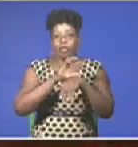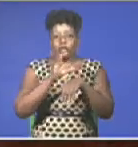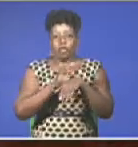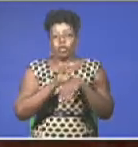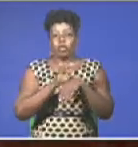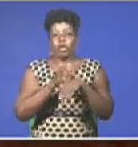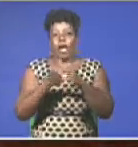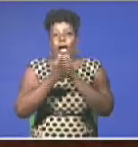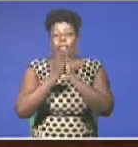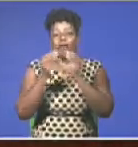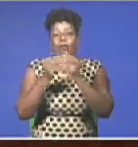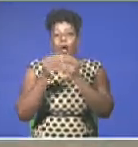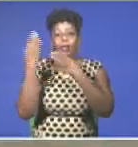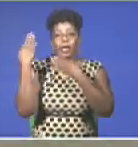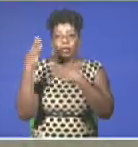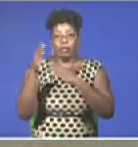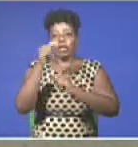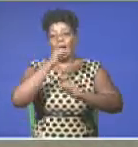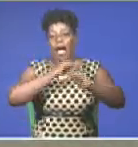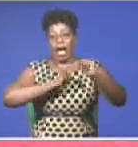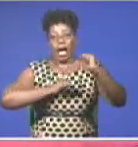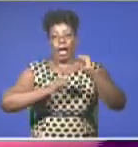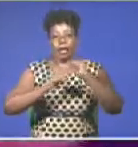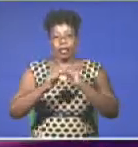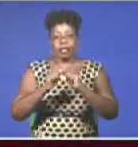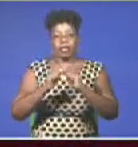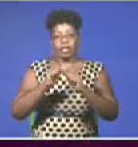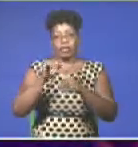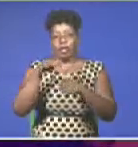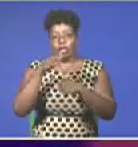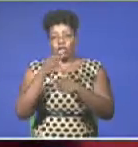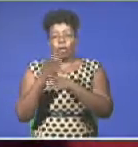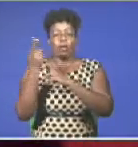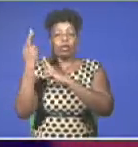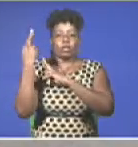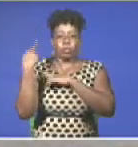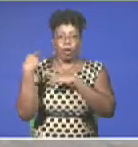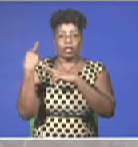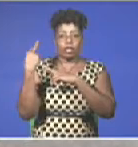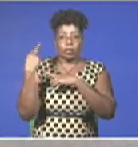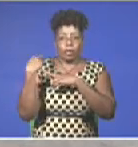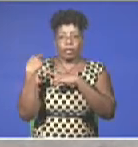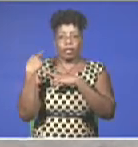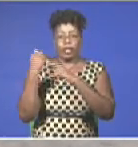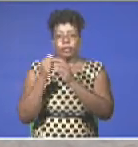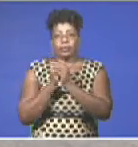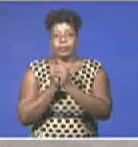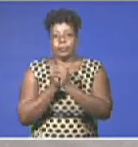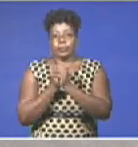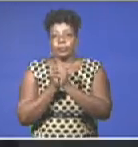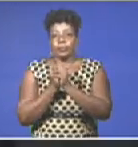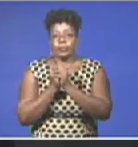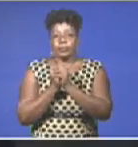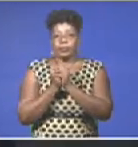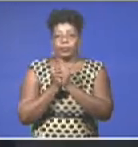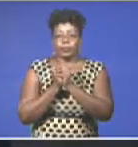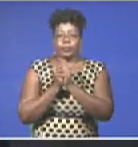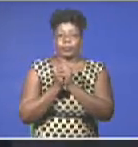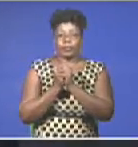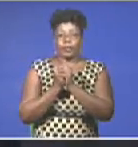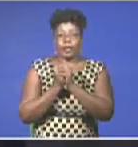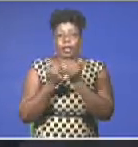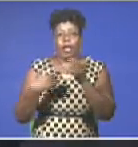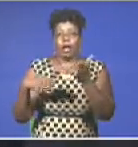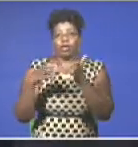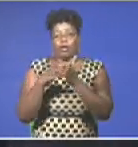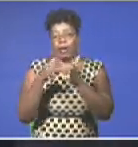to disrupt rampant crime in the Bahamas, something he says is an issue that should not be used as fodder for politicians. The crime